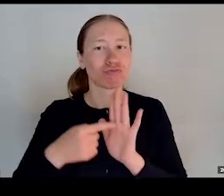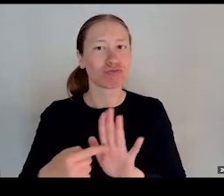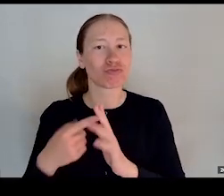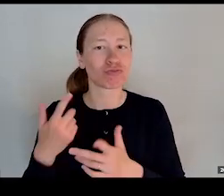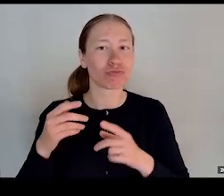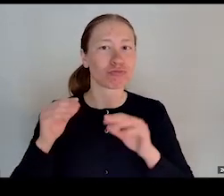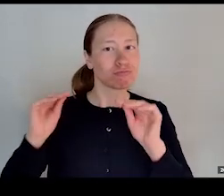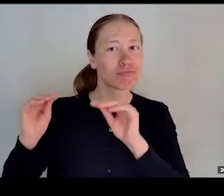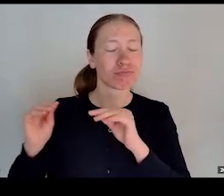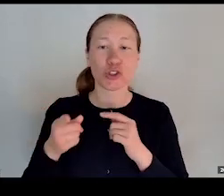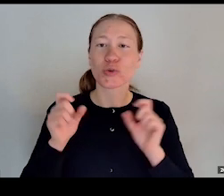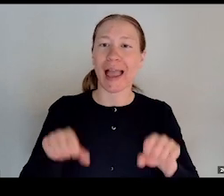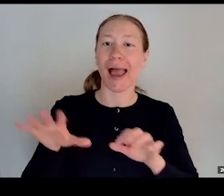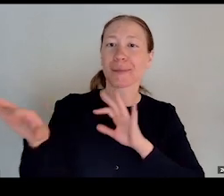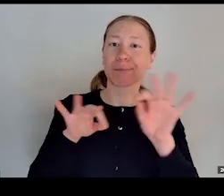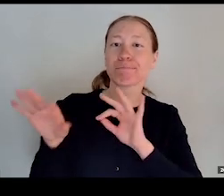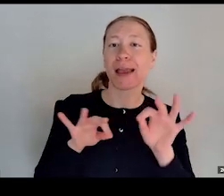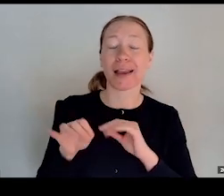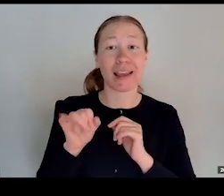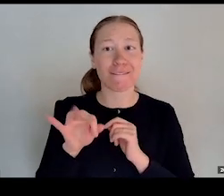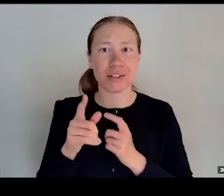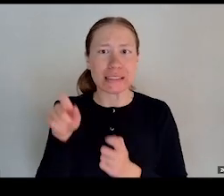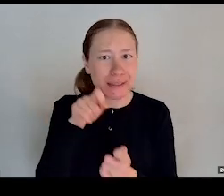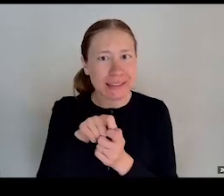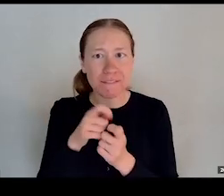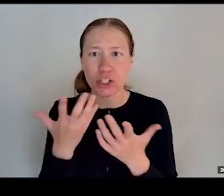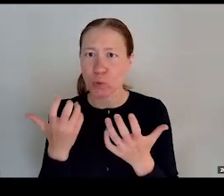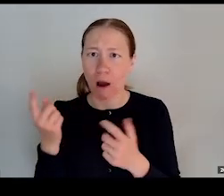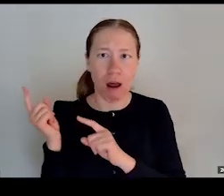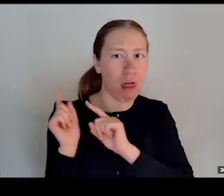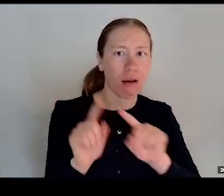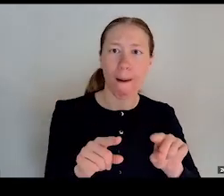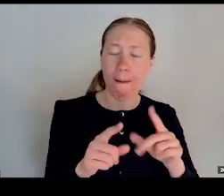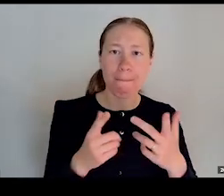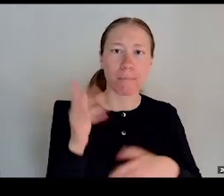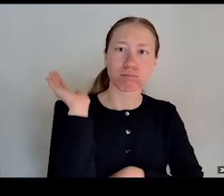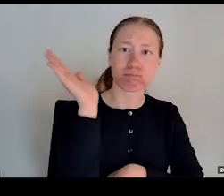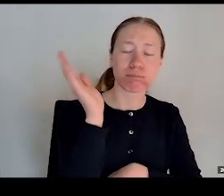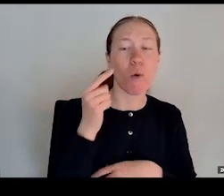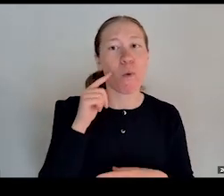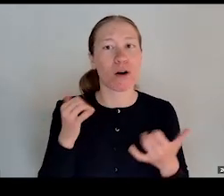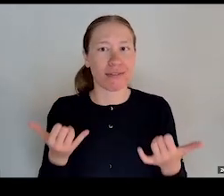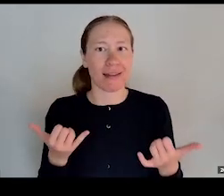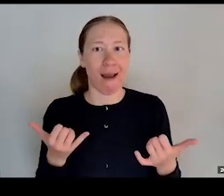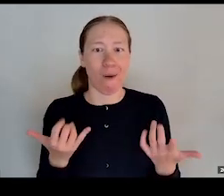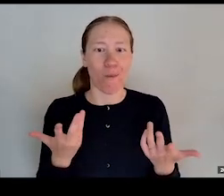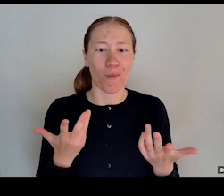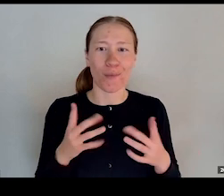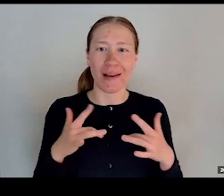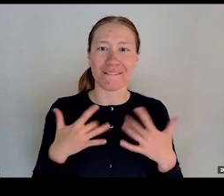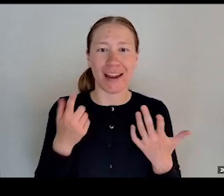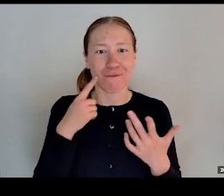if you are wanting it for your department, if you want us to come out or provide a workshop like this one during a lunch and learn. We have